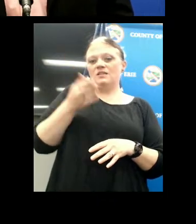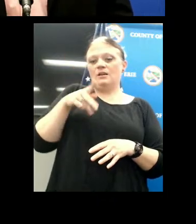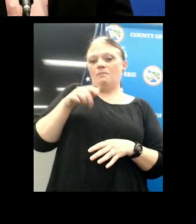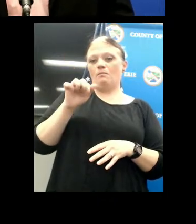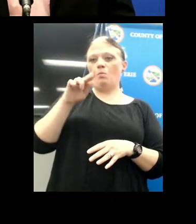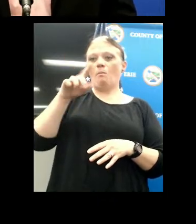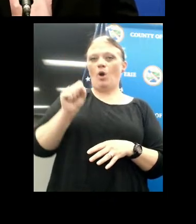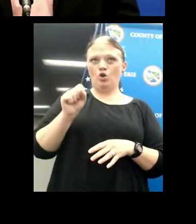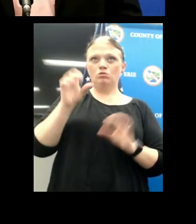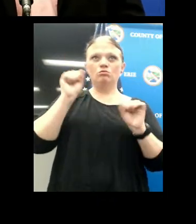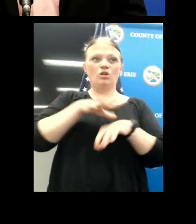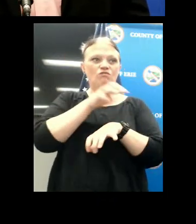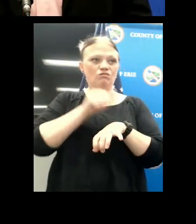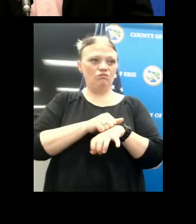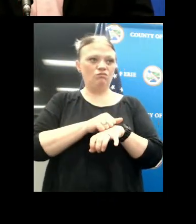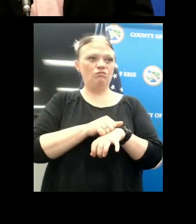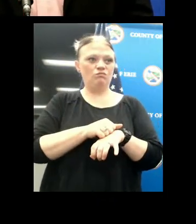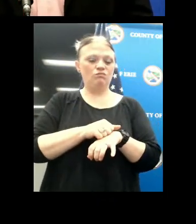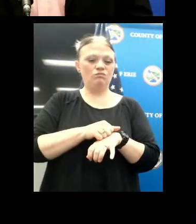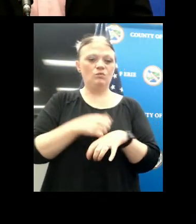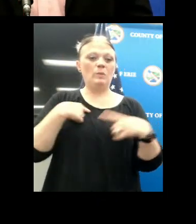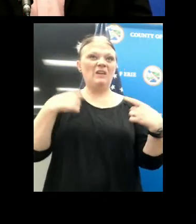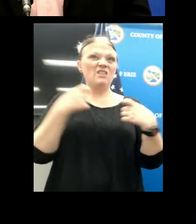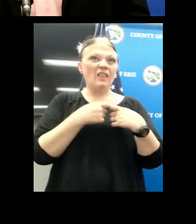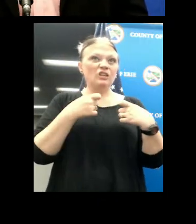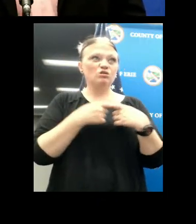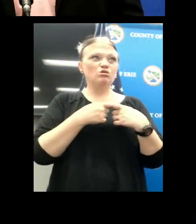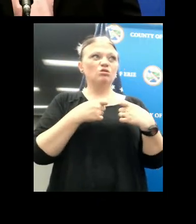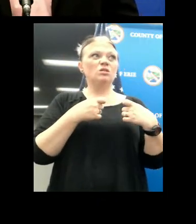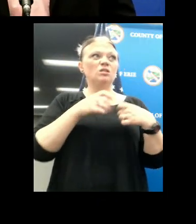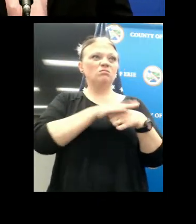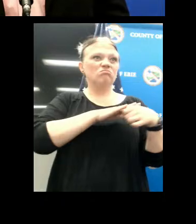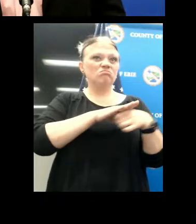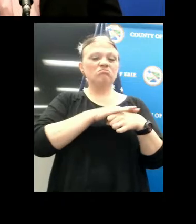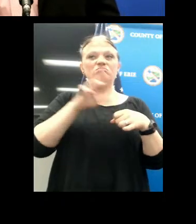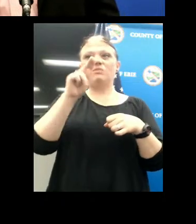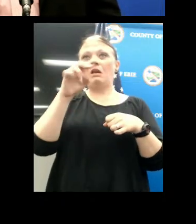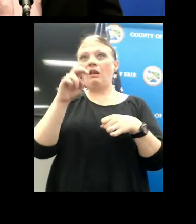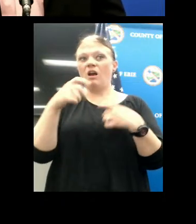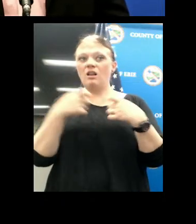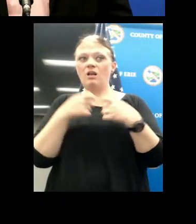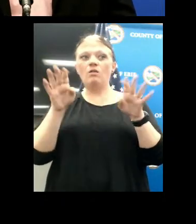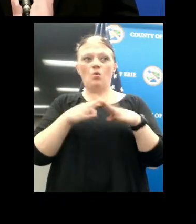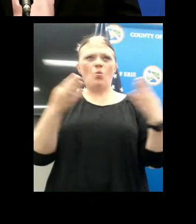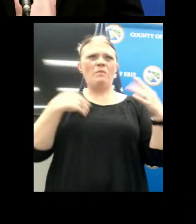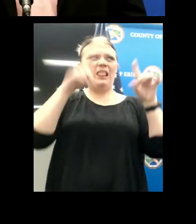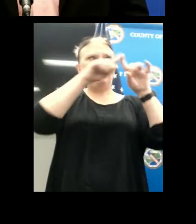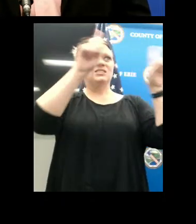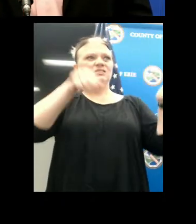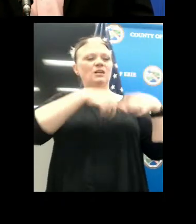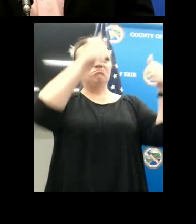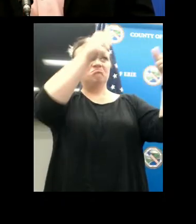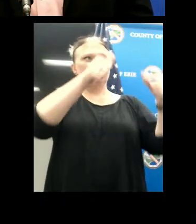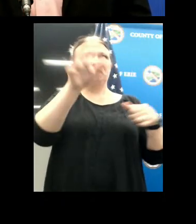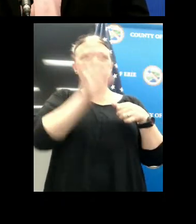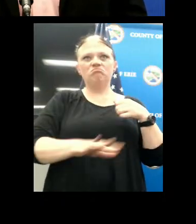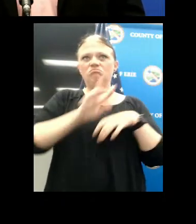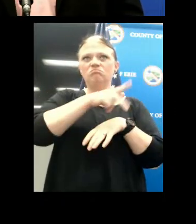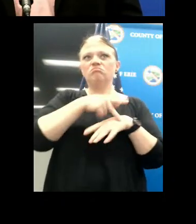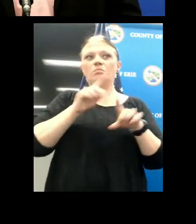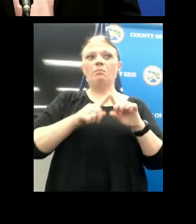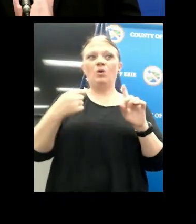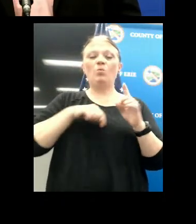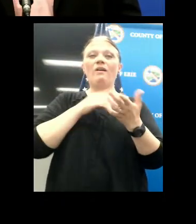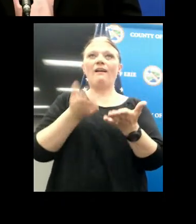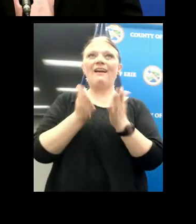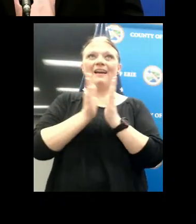www.erie.gov/parks. Go on and make your reservation for parks. We have electric sites, non-electric sites, but they're open, and we have signage throughout the park. But well, of course,